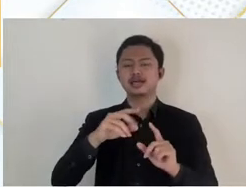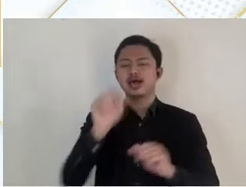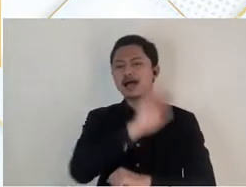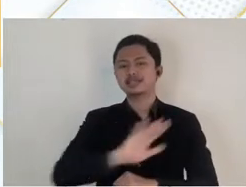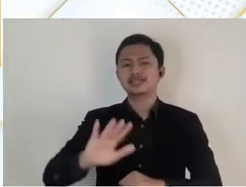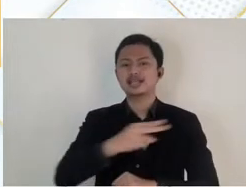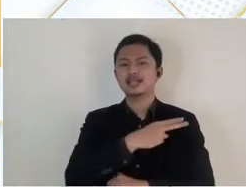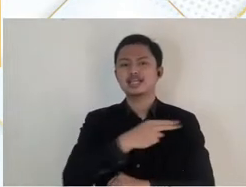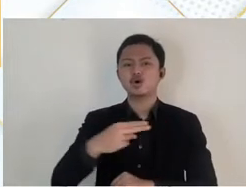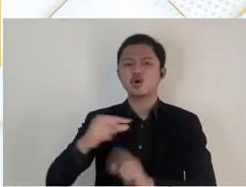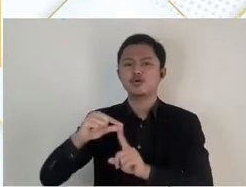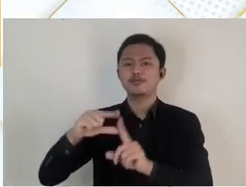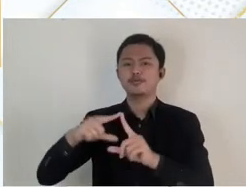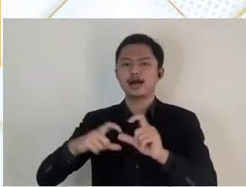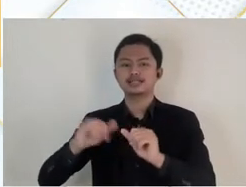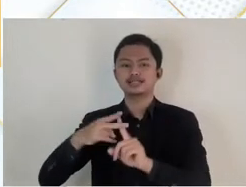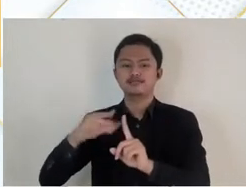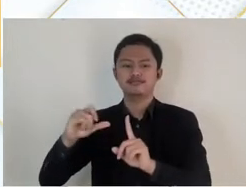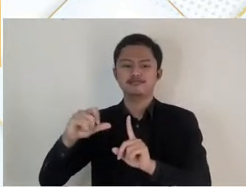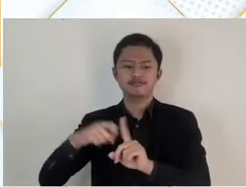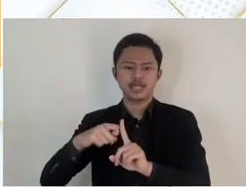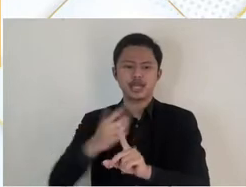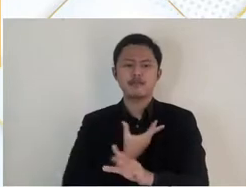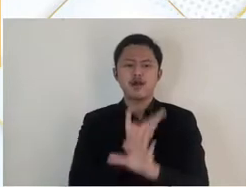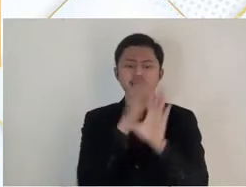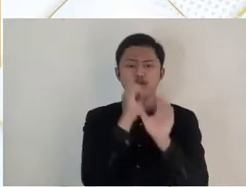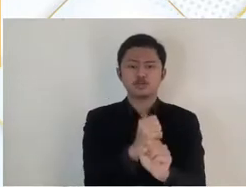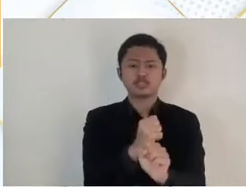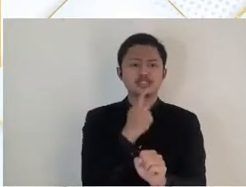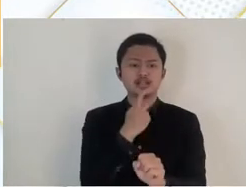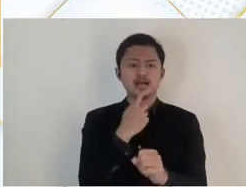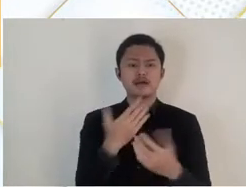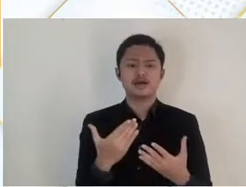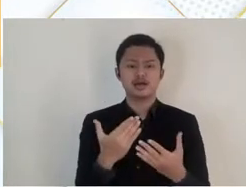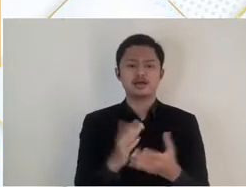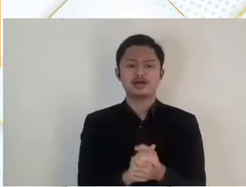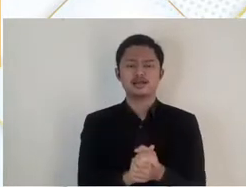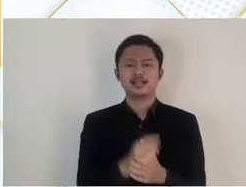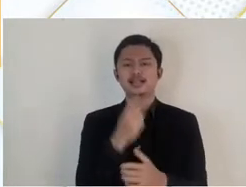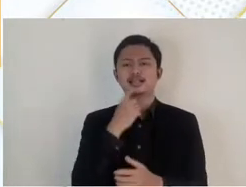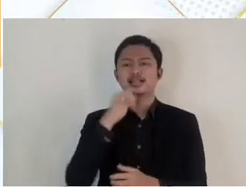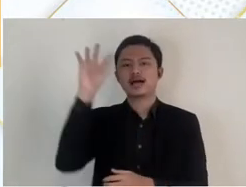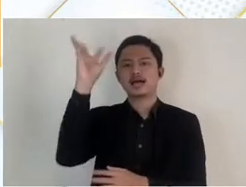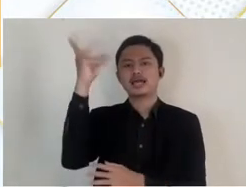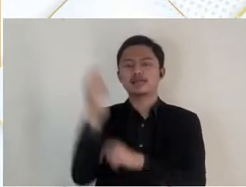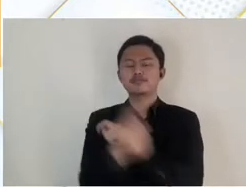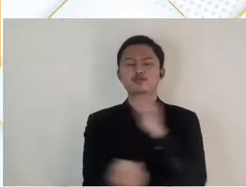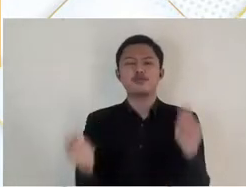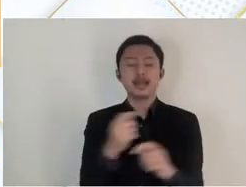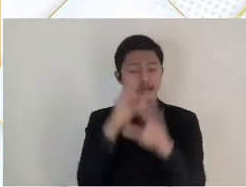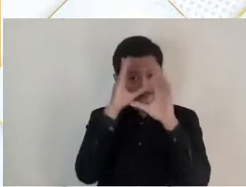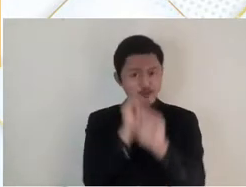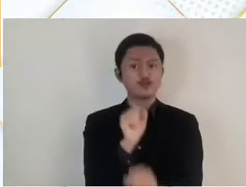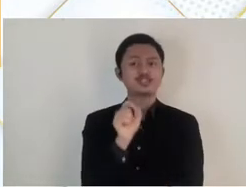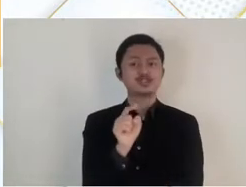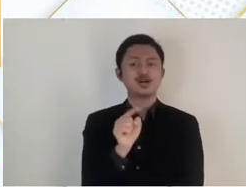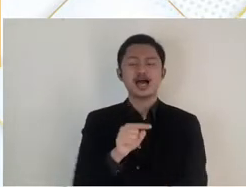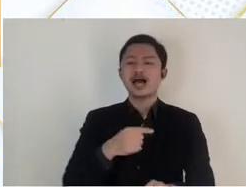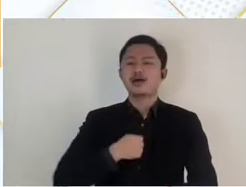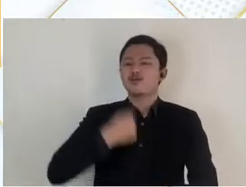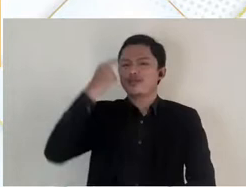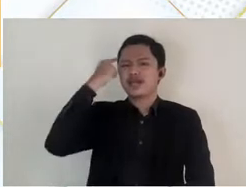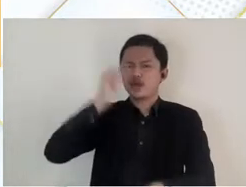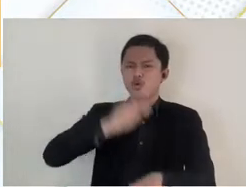like to focus on is that the cooperation on climate change. So I think this is the time, and I